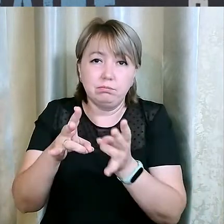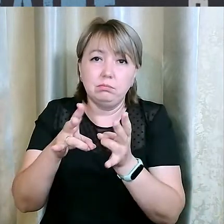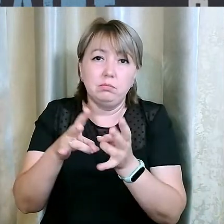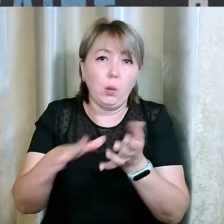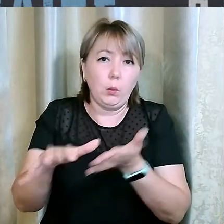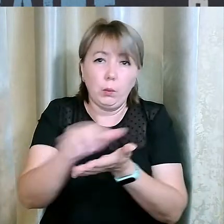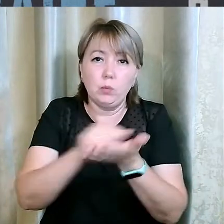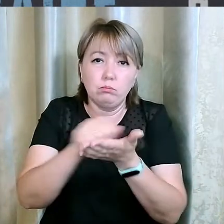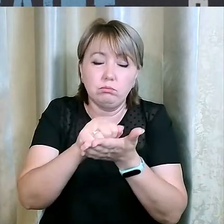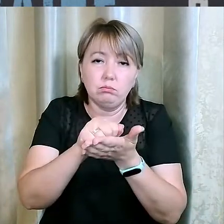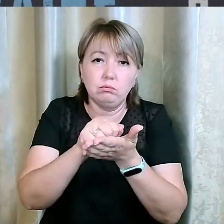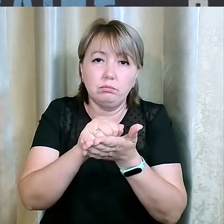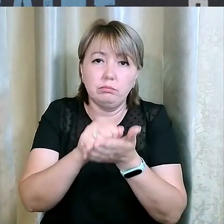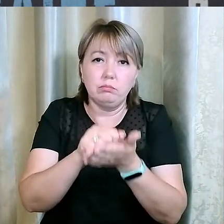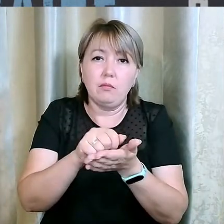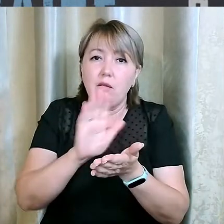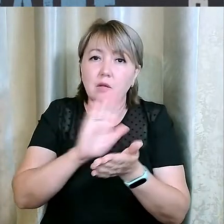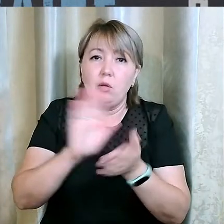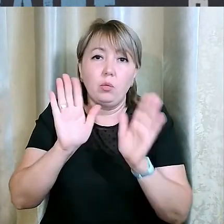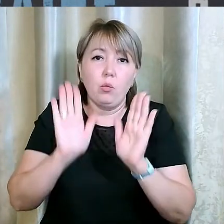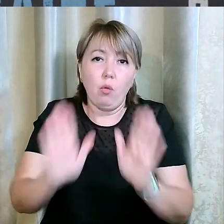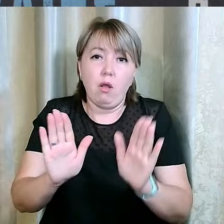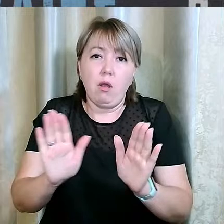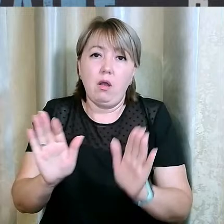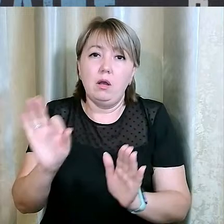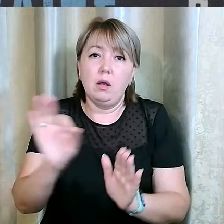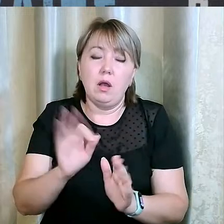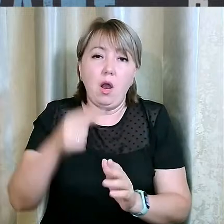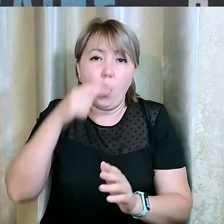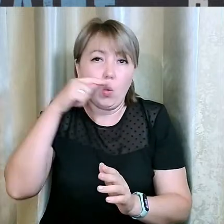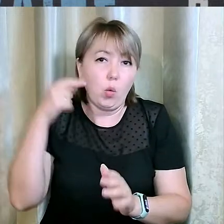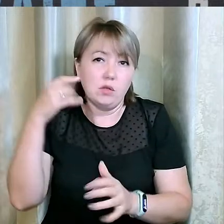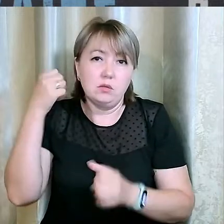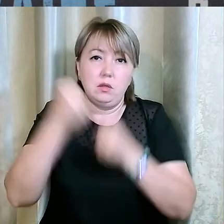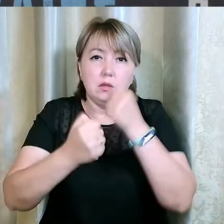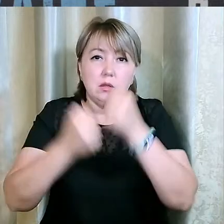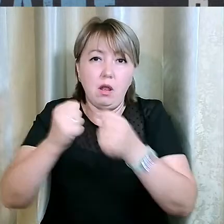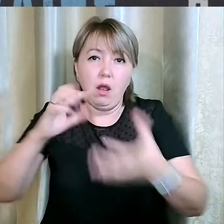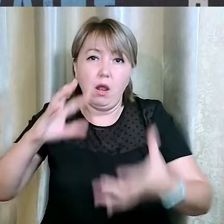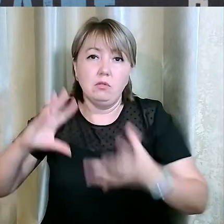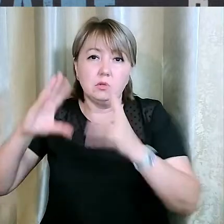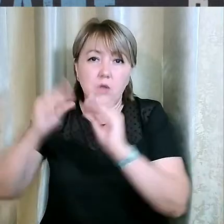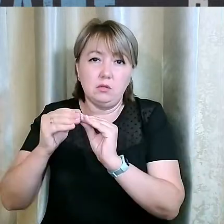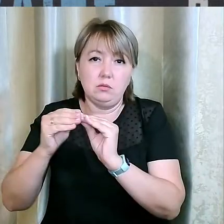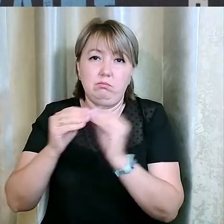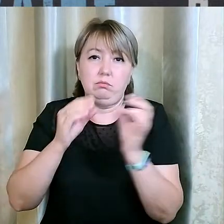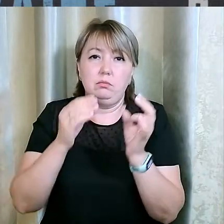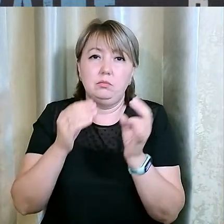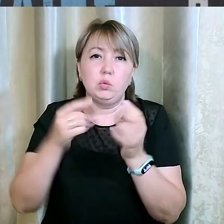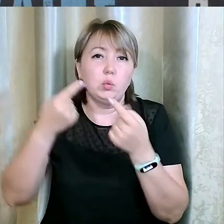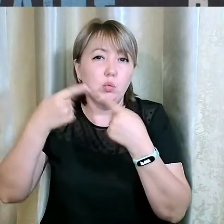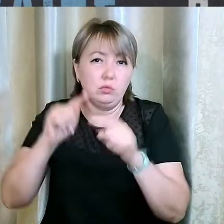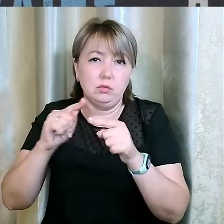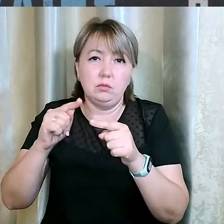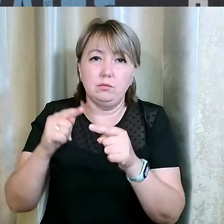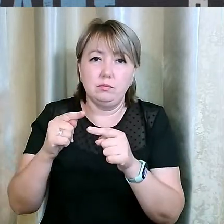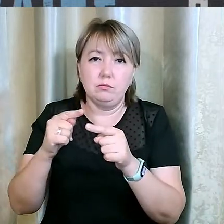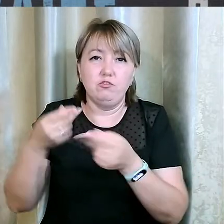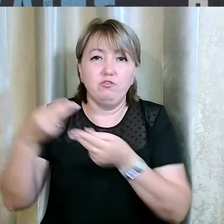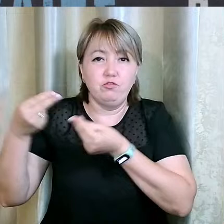destruction of the crop is not only by the hands of occupiers, but also the result of negative